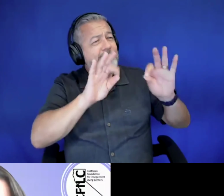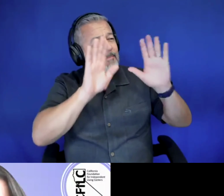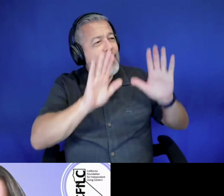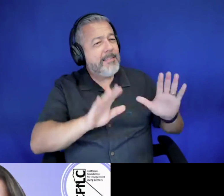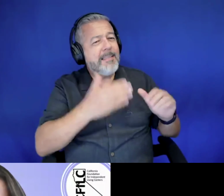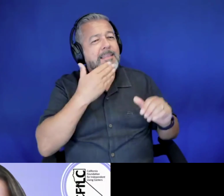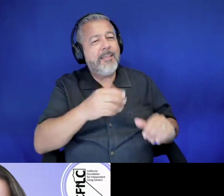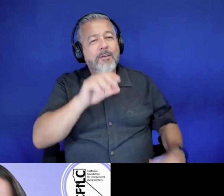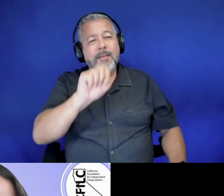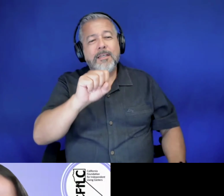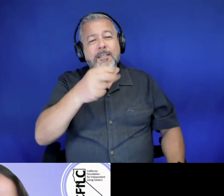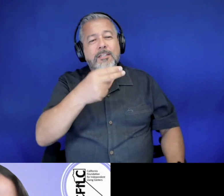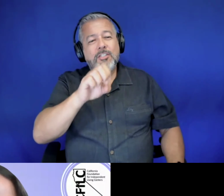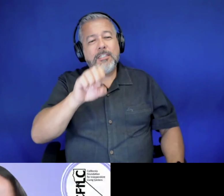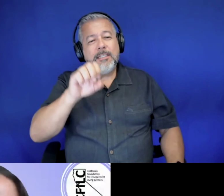very much. Dee.